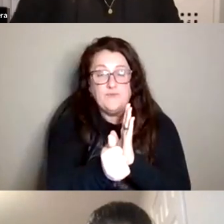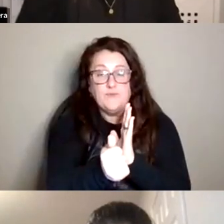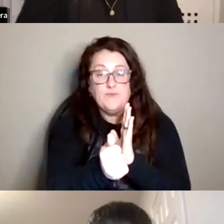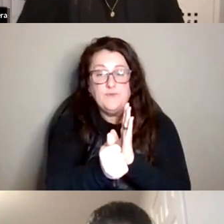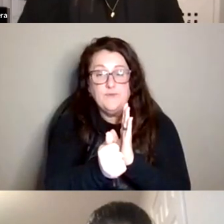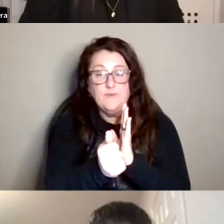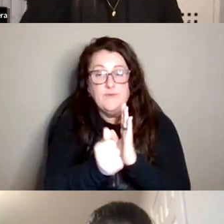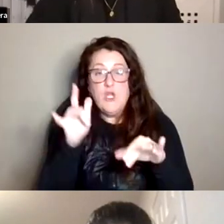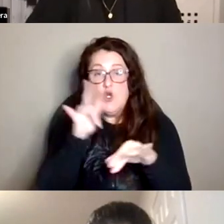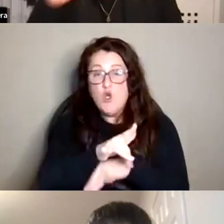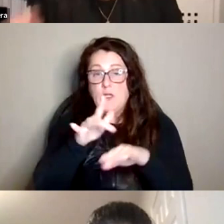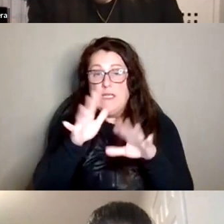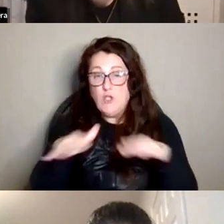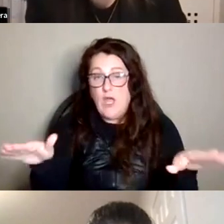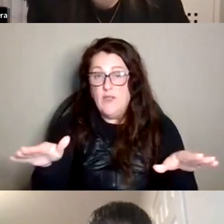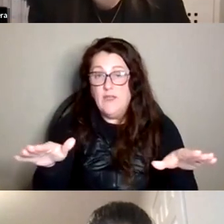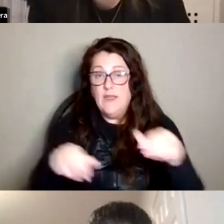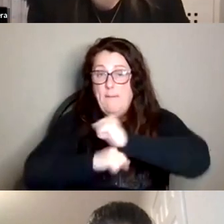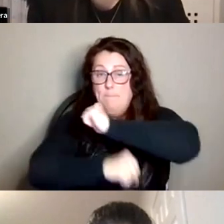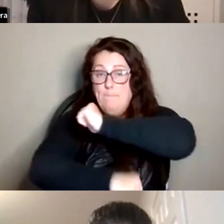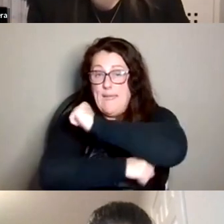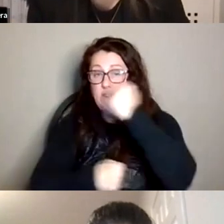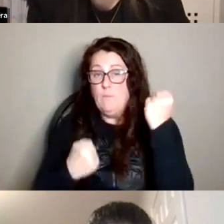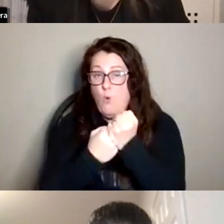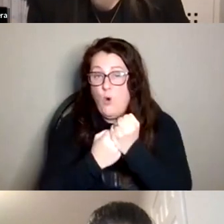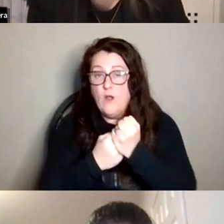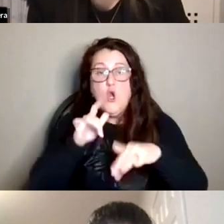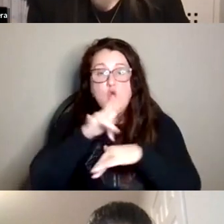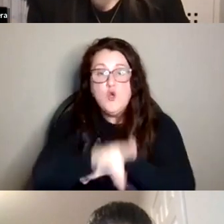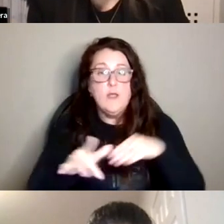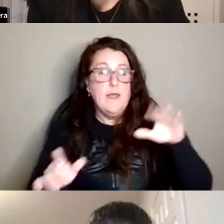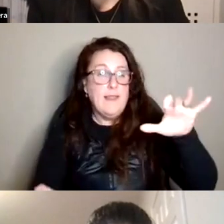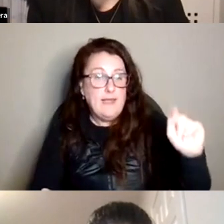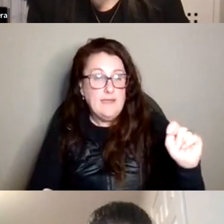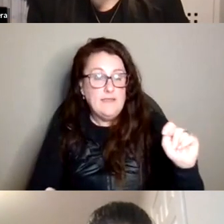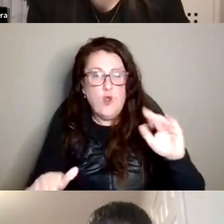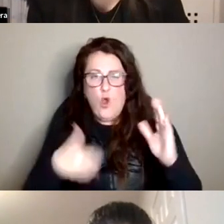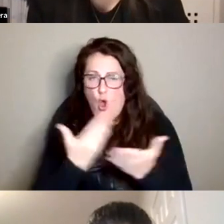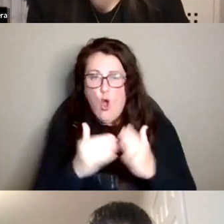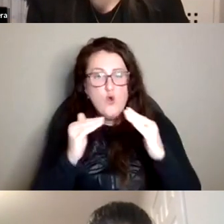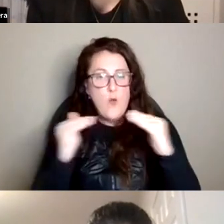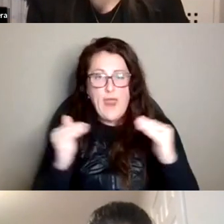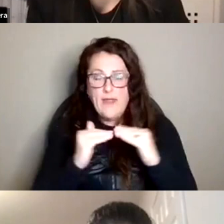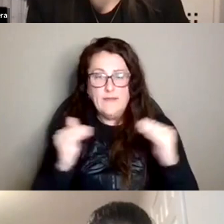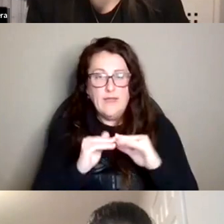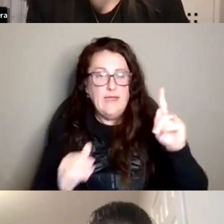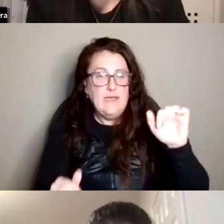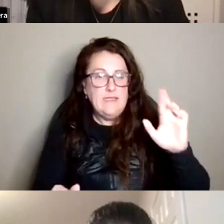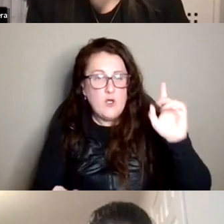early childhood, have that base of support of early literacy throughout the grades, but also for those who need tier one